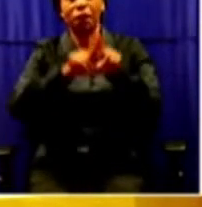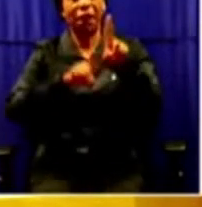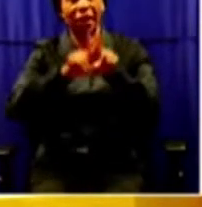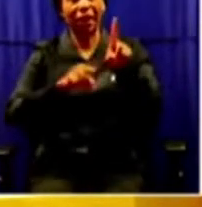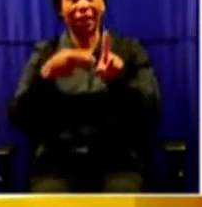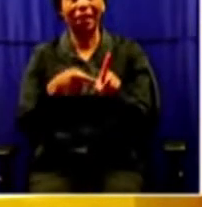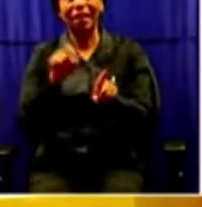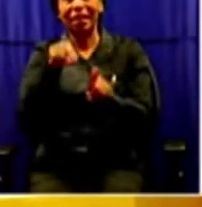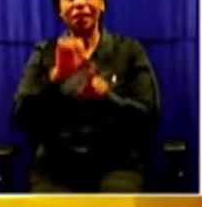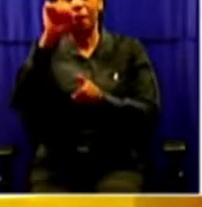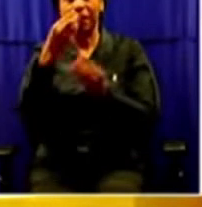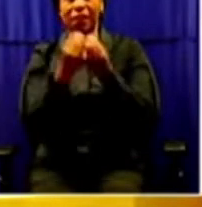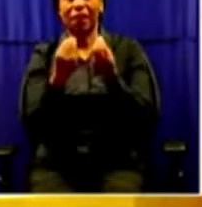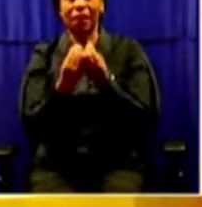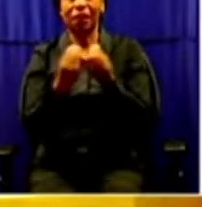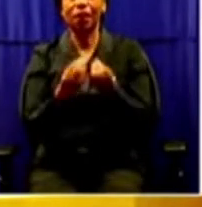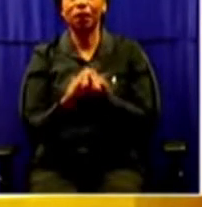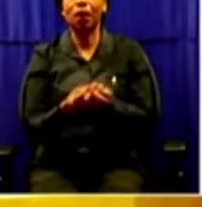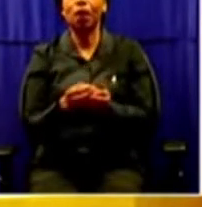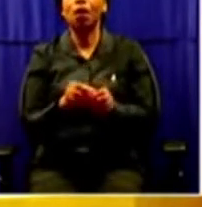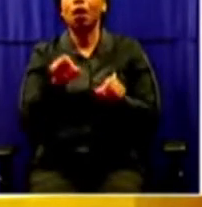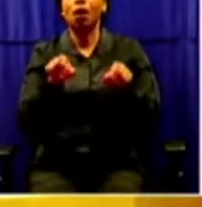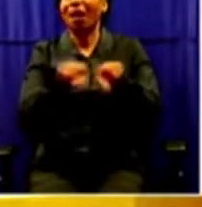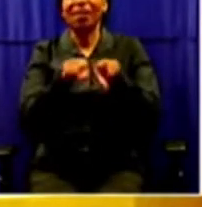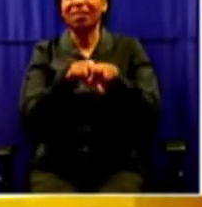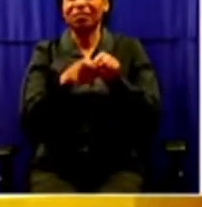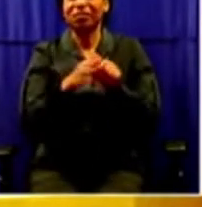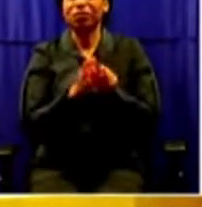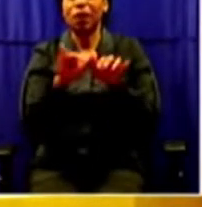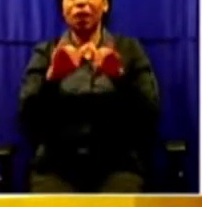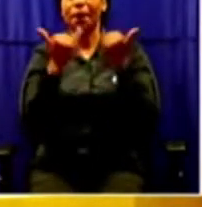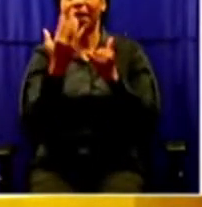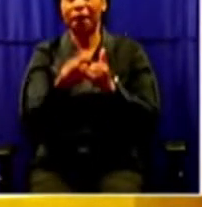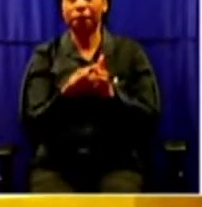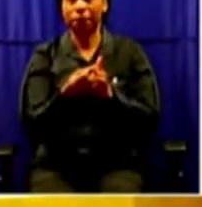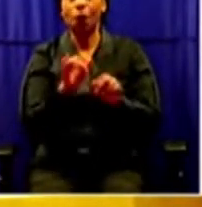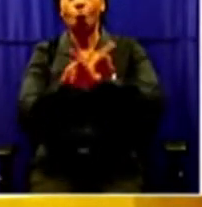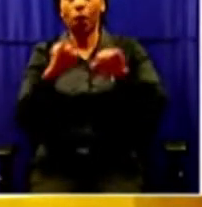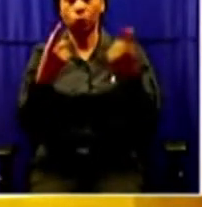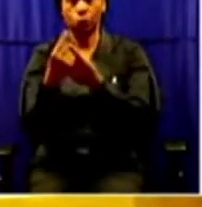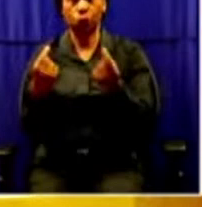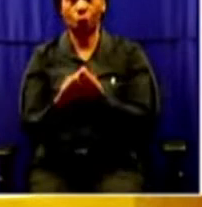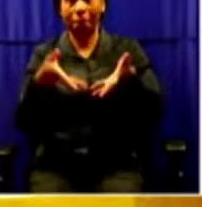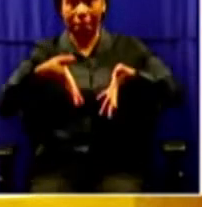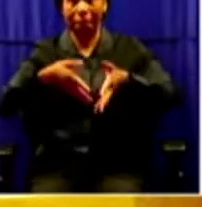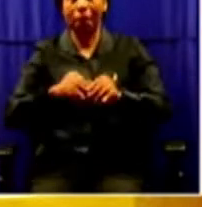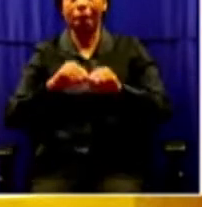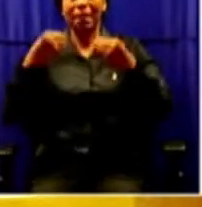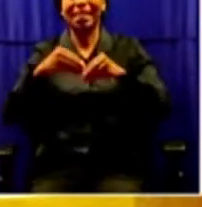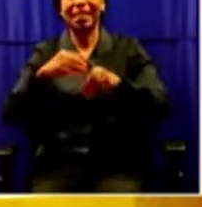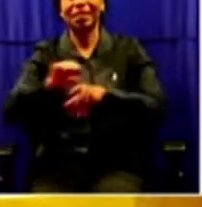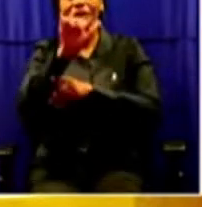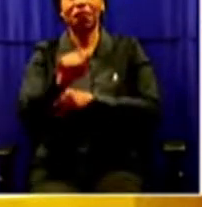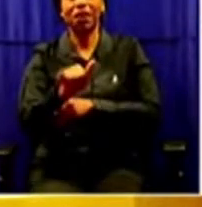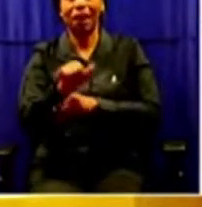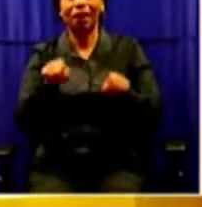first thing about running a company. It's more expensive to do business in South Africa than ever before. We are less